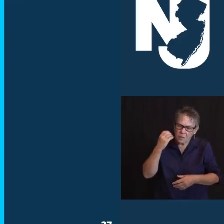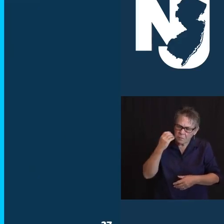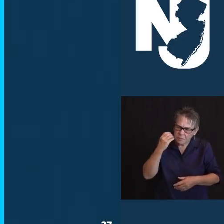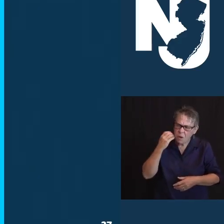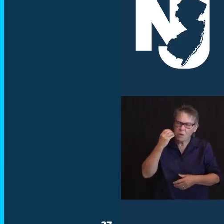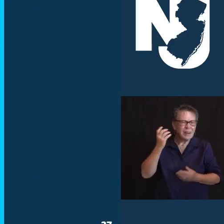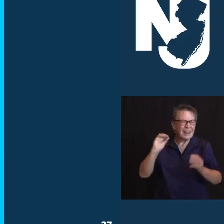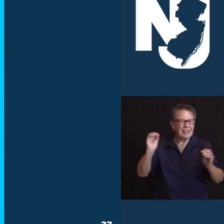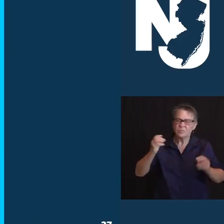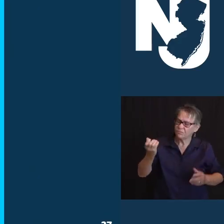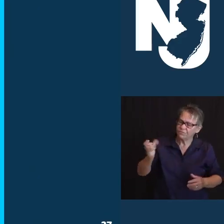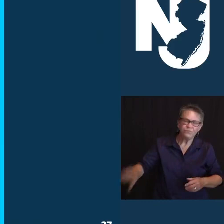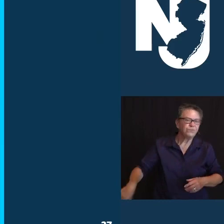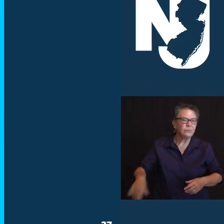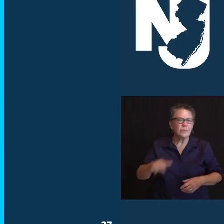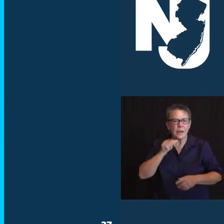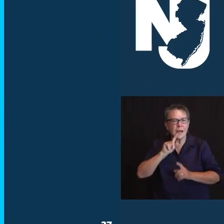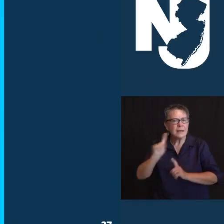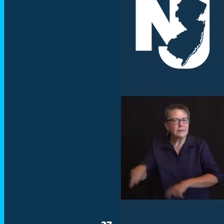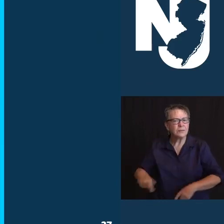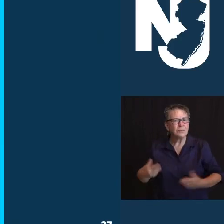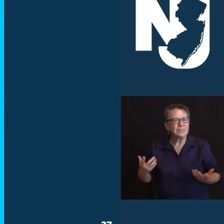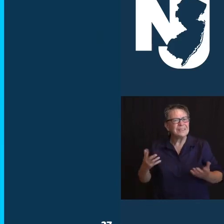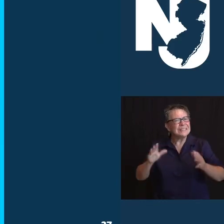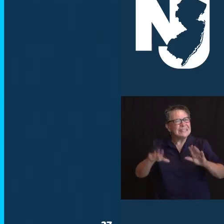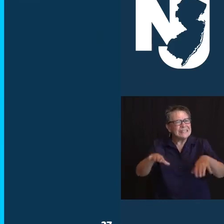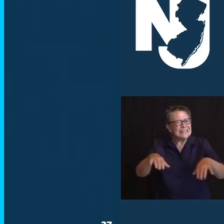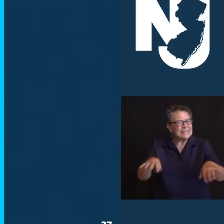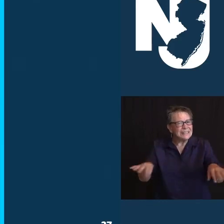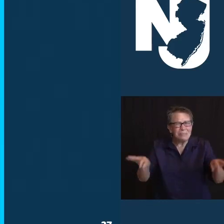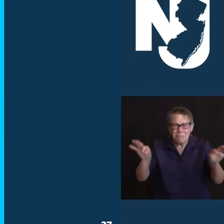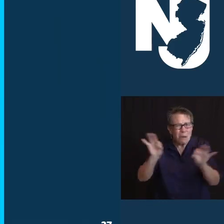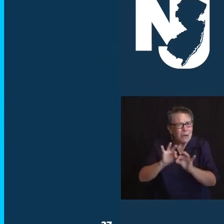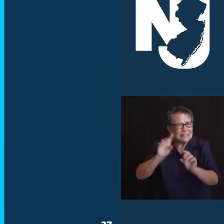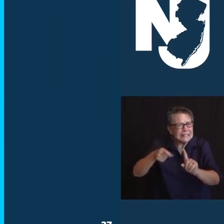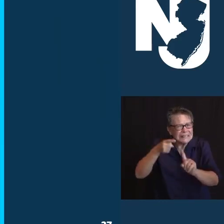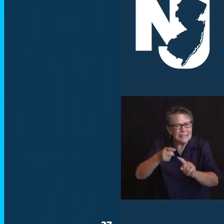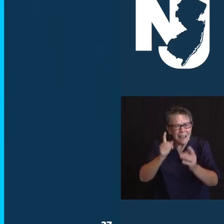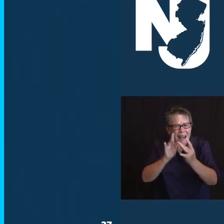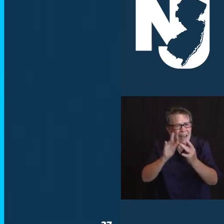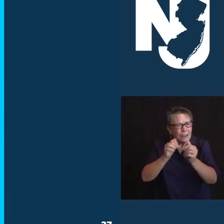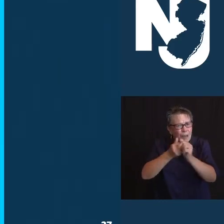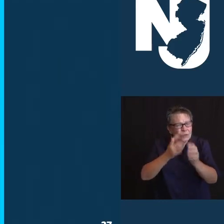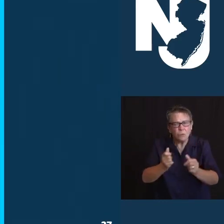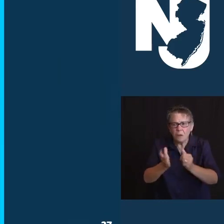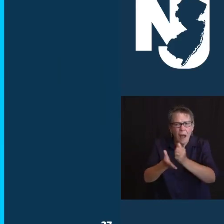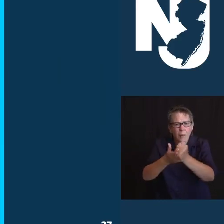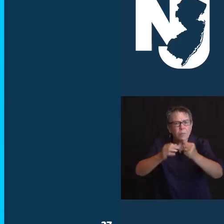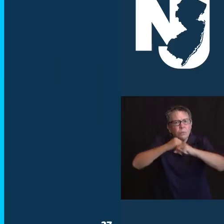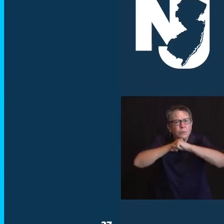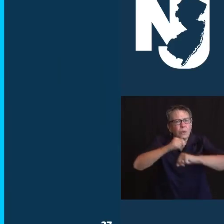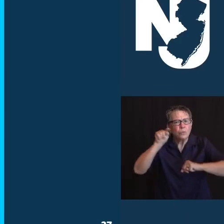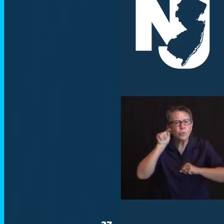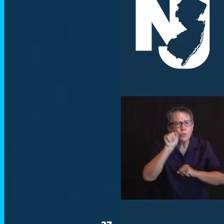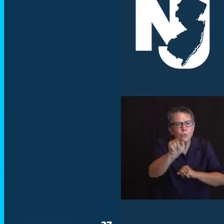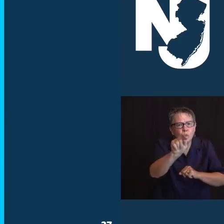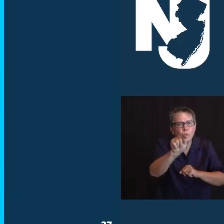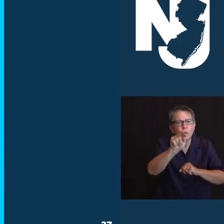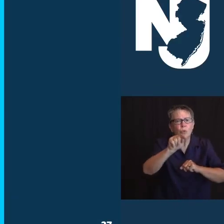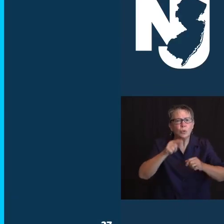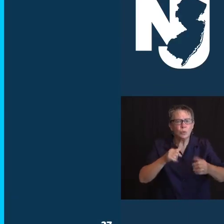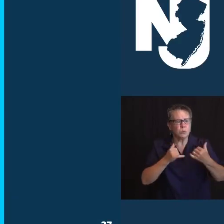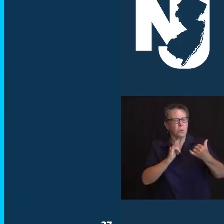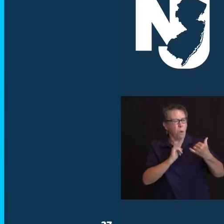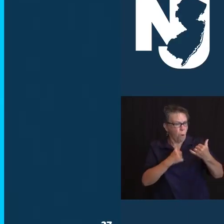friends. Contact tracers are calling because you've either tested positive or you may have come in close